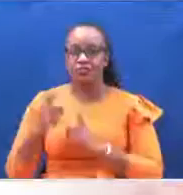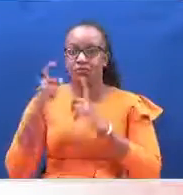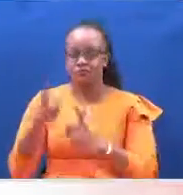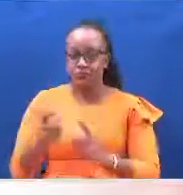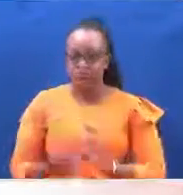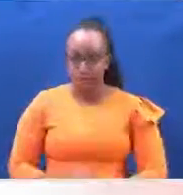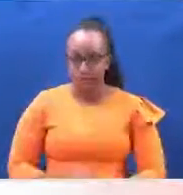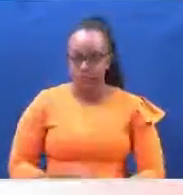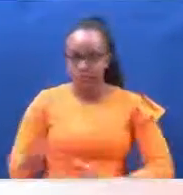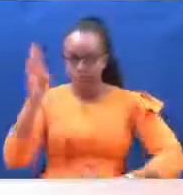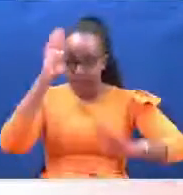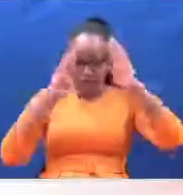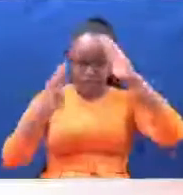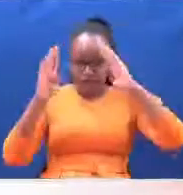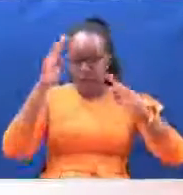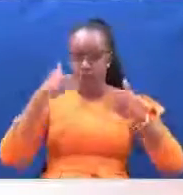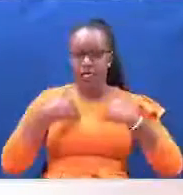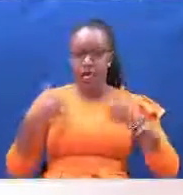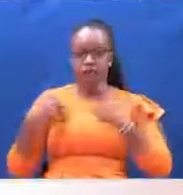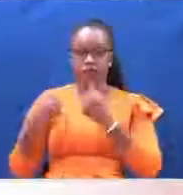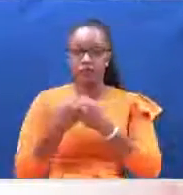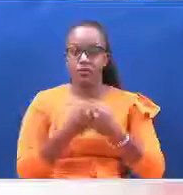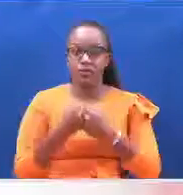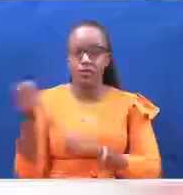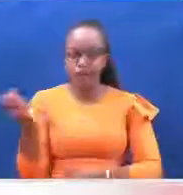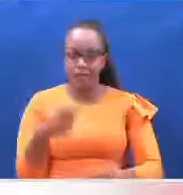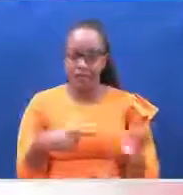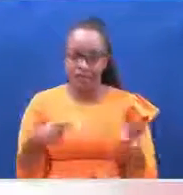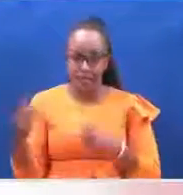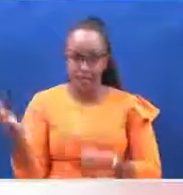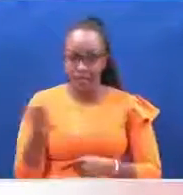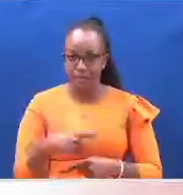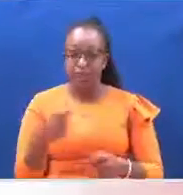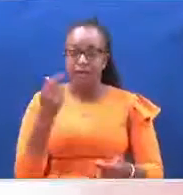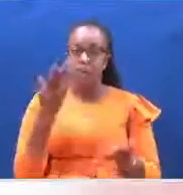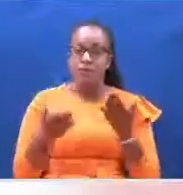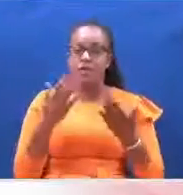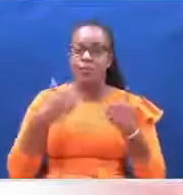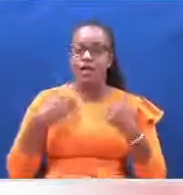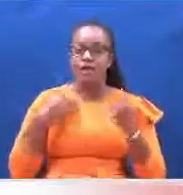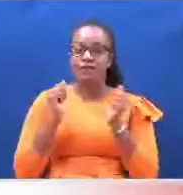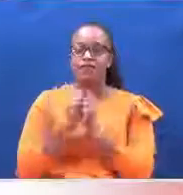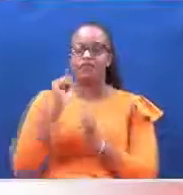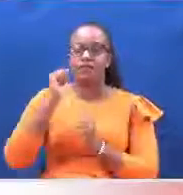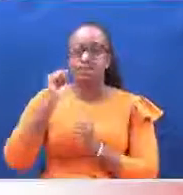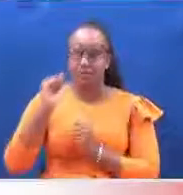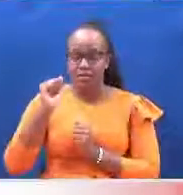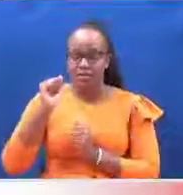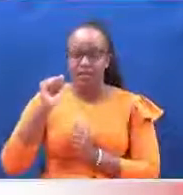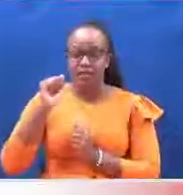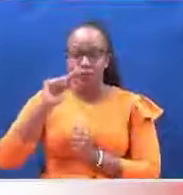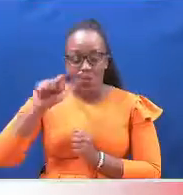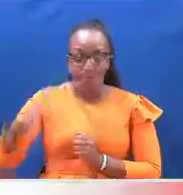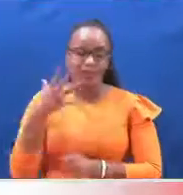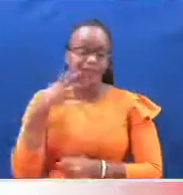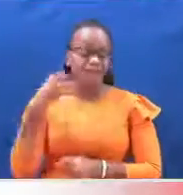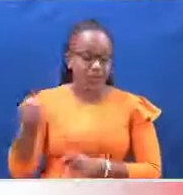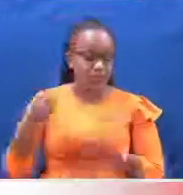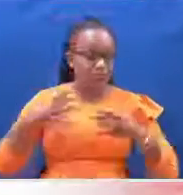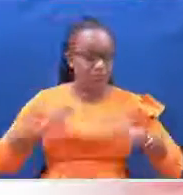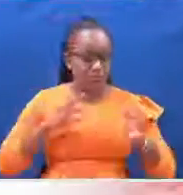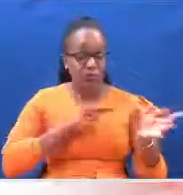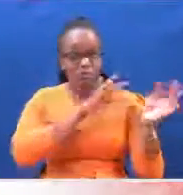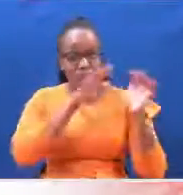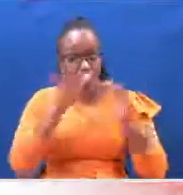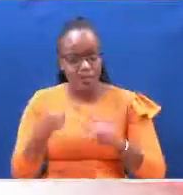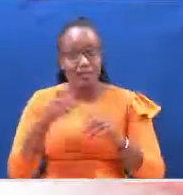set to hold competition on a monthly basis, pulling together 1,500 snooker players nationwide. Mararo insisting that the sport is more